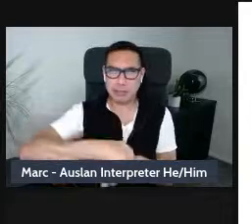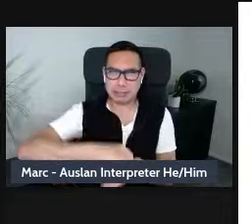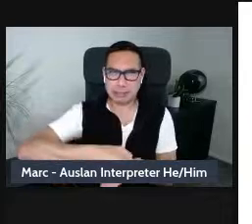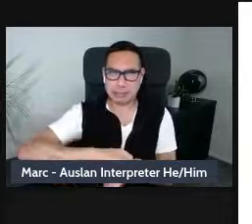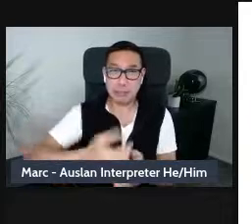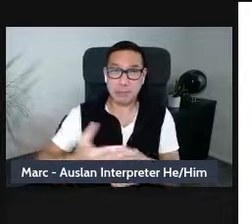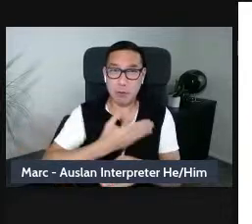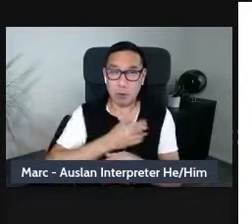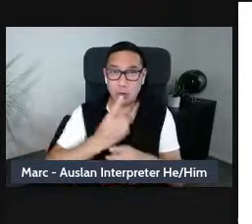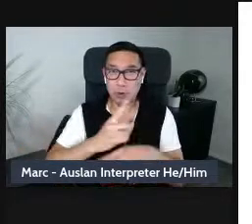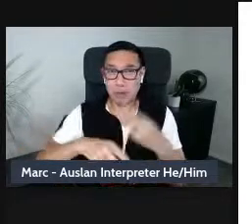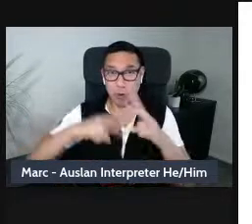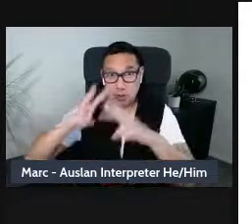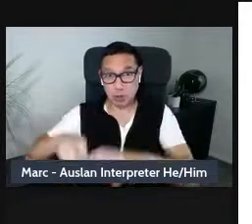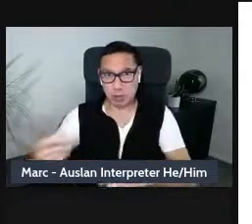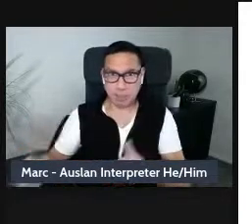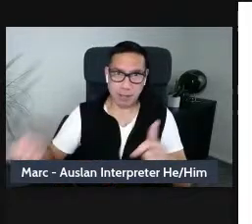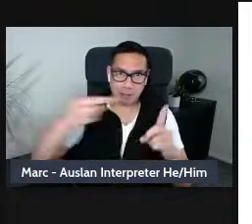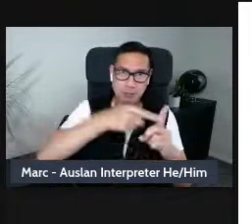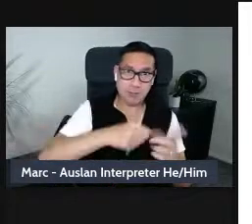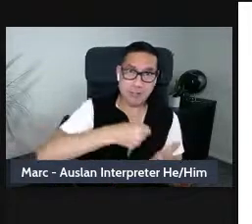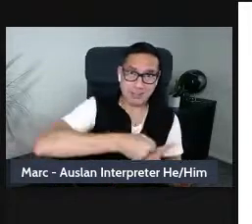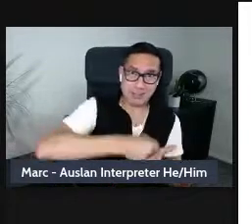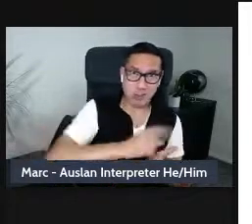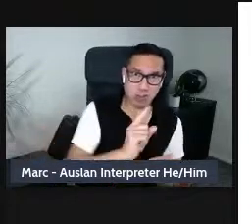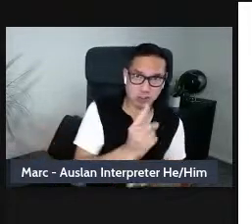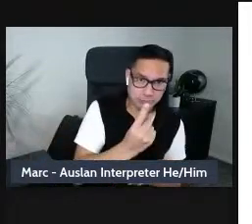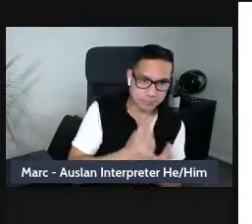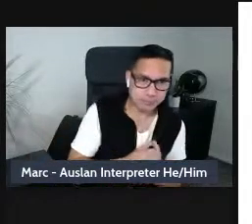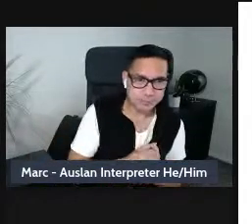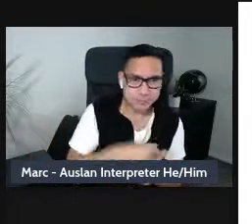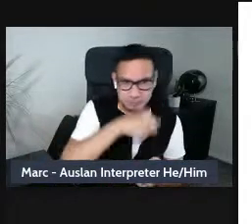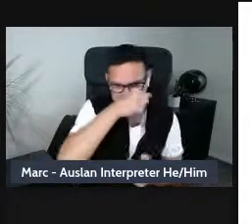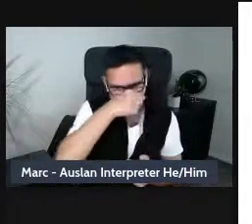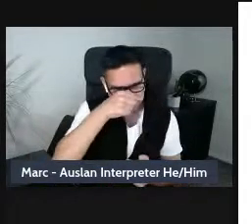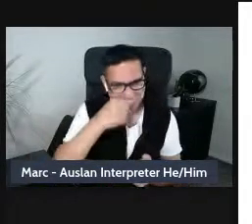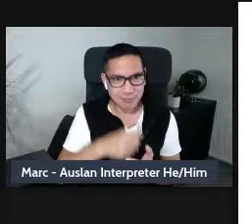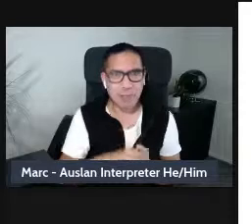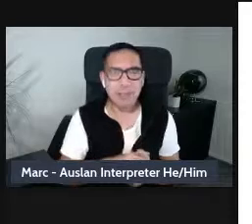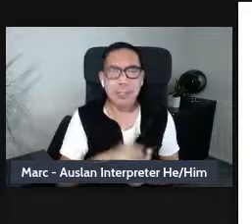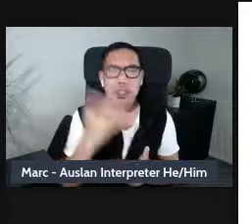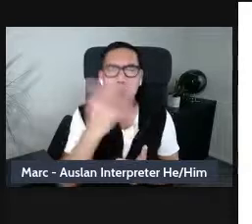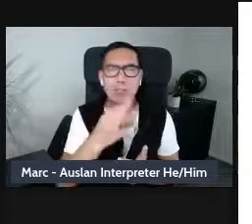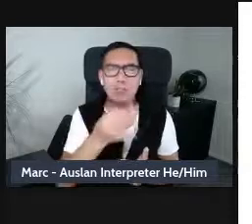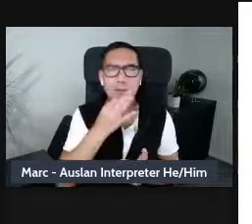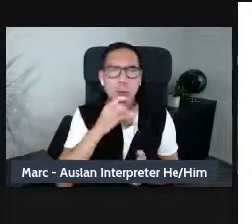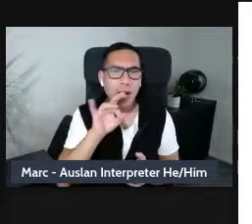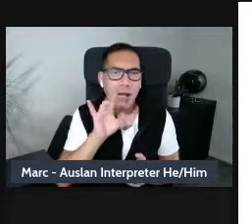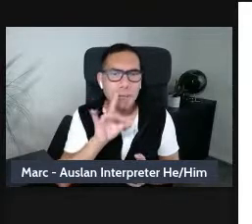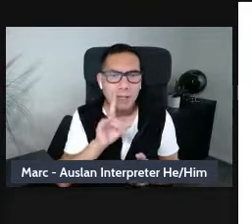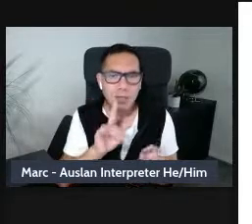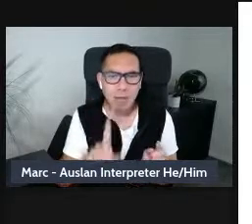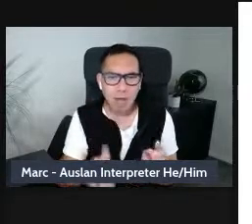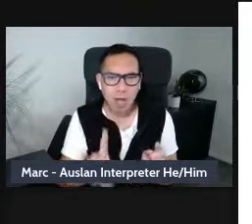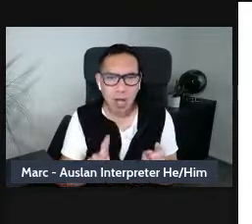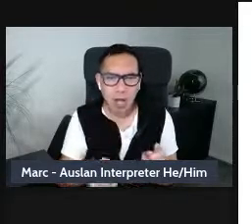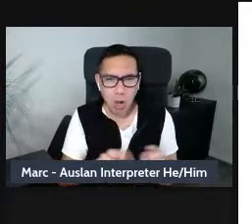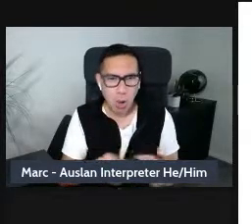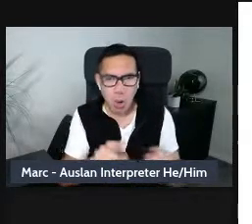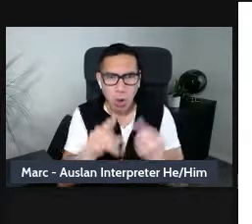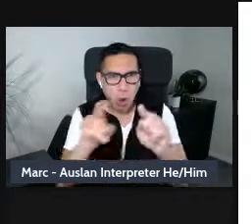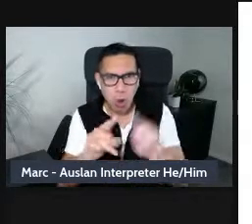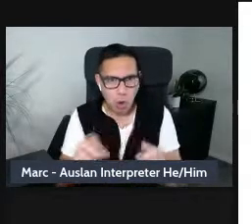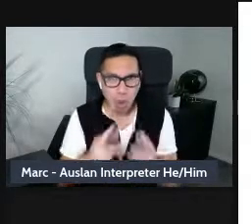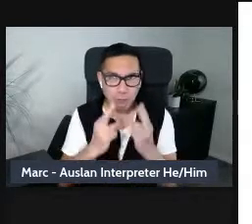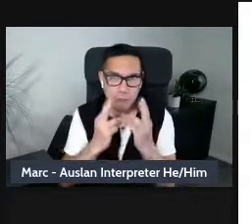research. So I'm just going to, sorry, there's a few animations, so you're just going to have to click through and hope for the best. So